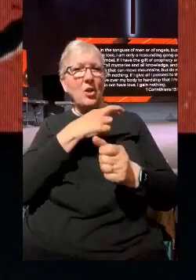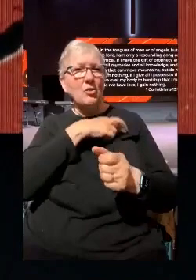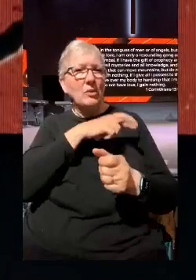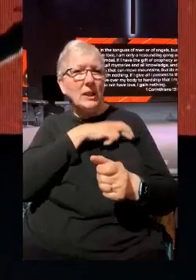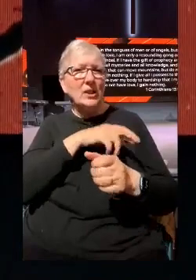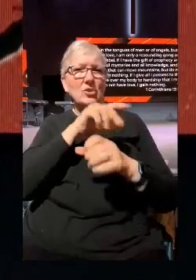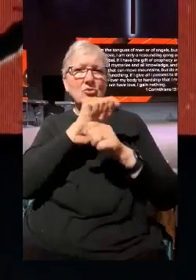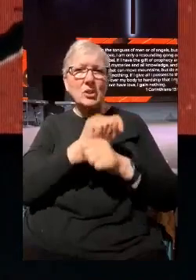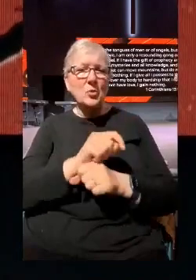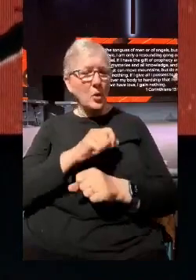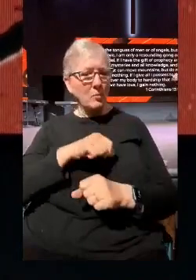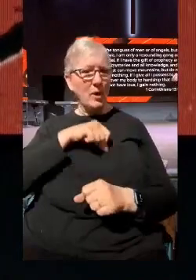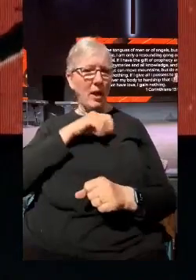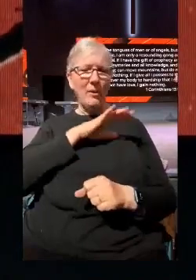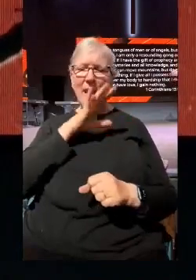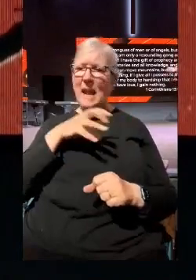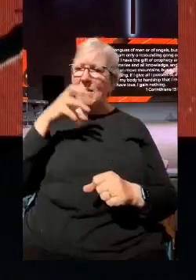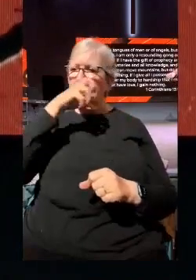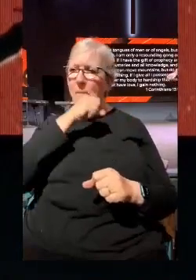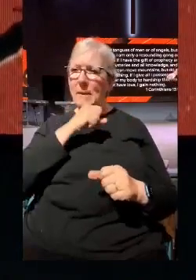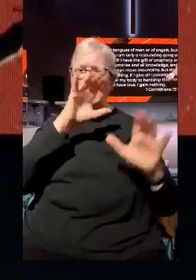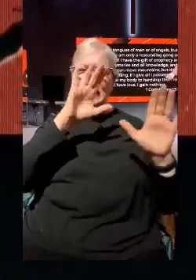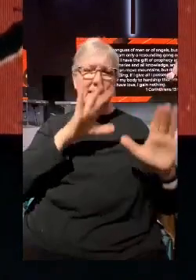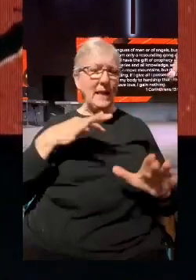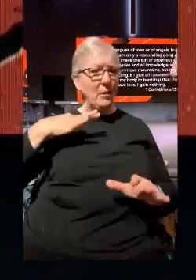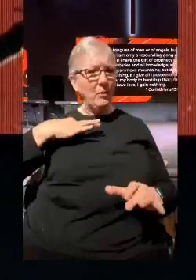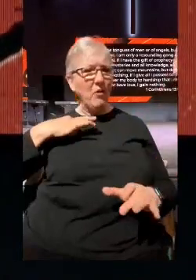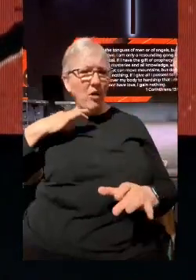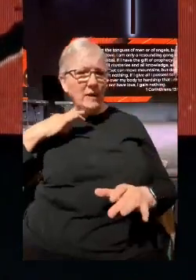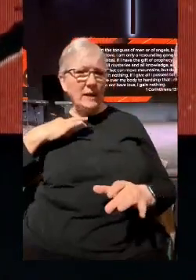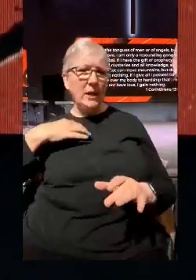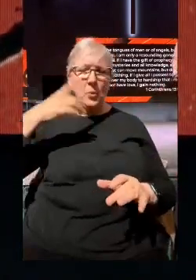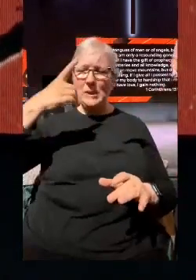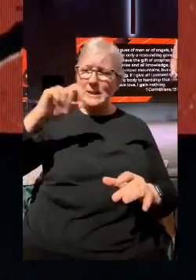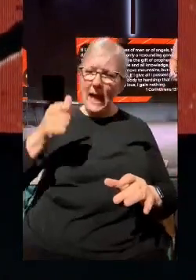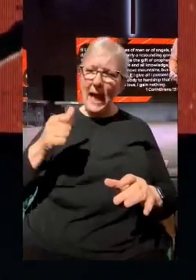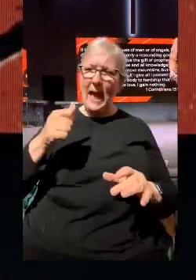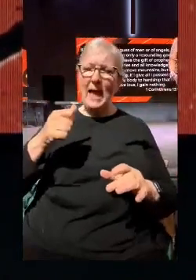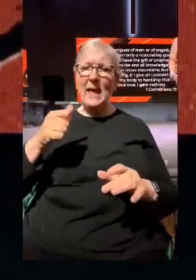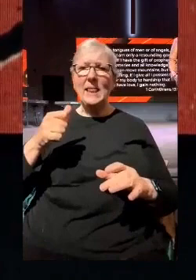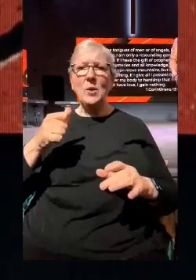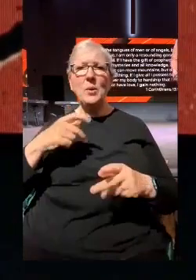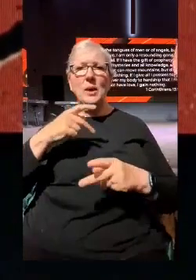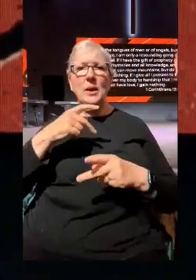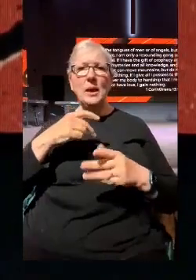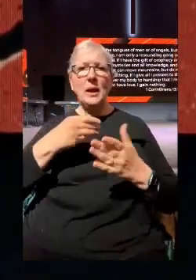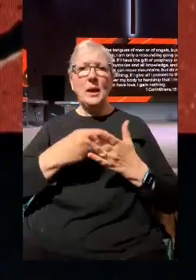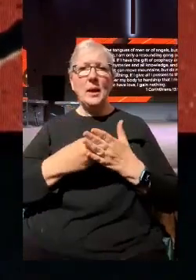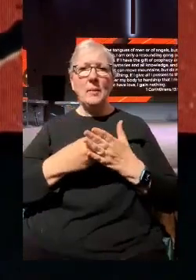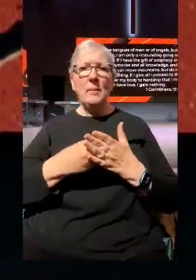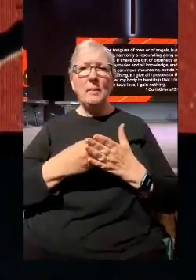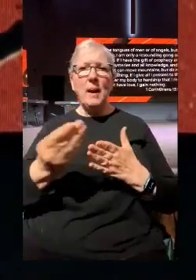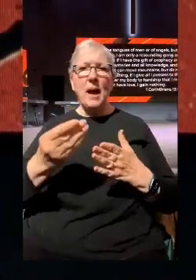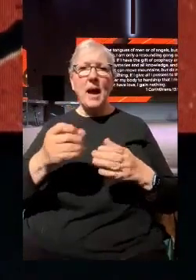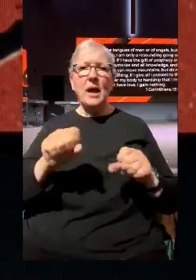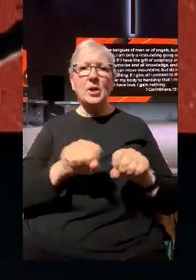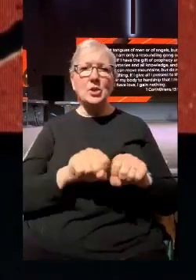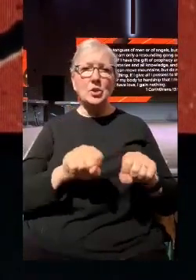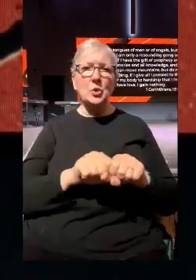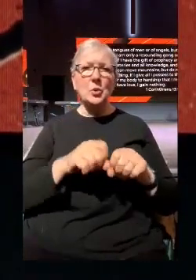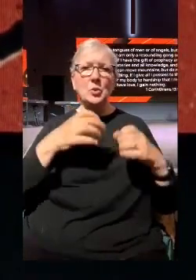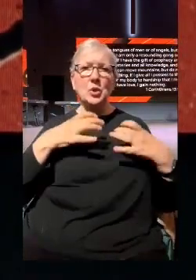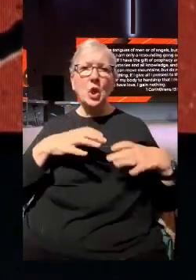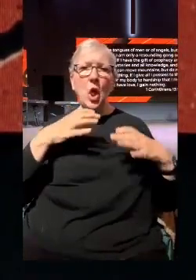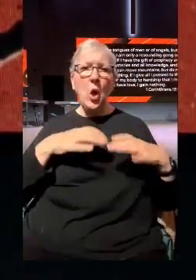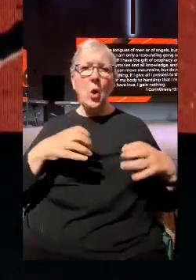Sunday, that we volunteer, that we tithe our 10%, and that we buy shoes and clothes and coats for every outreach that comes